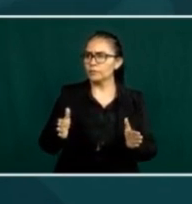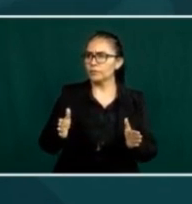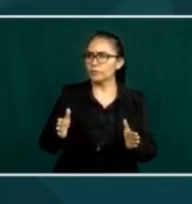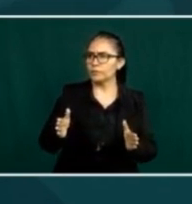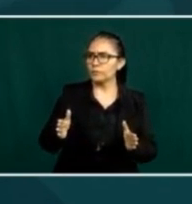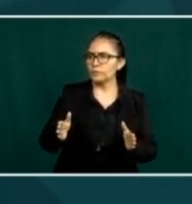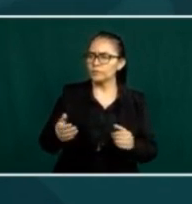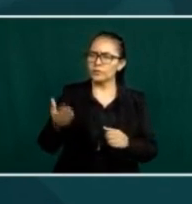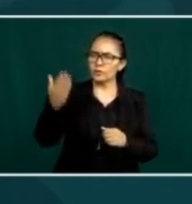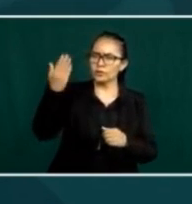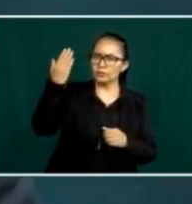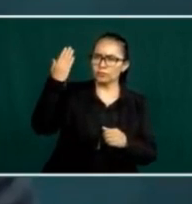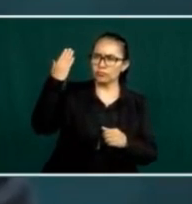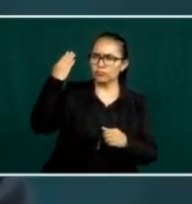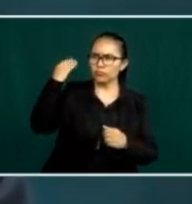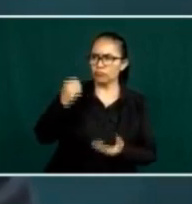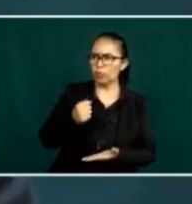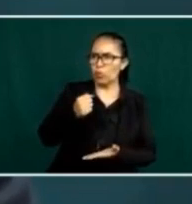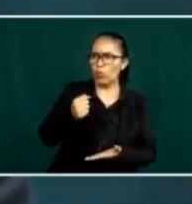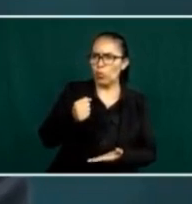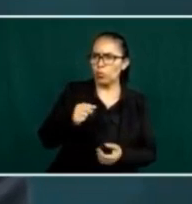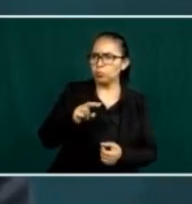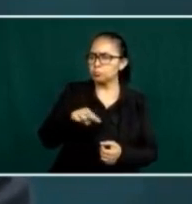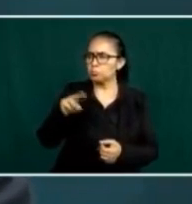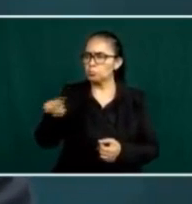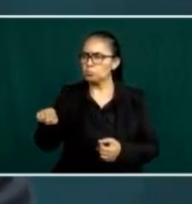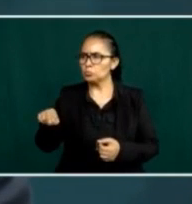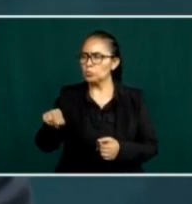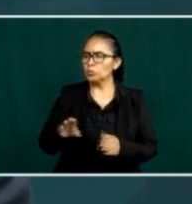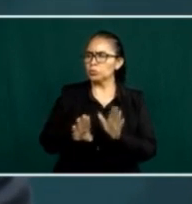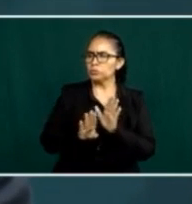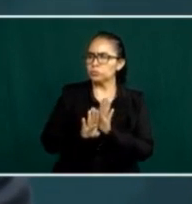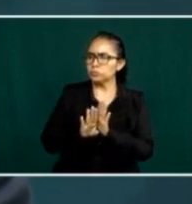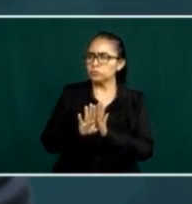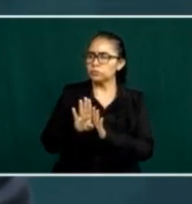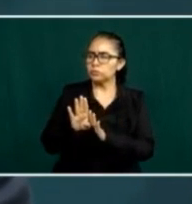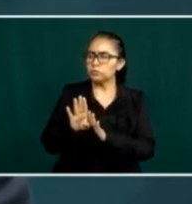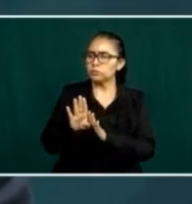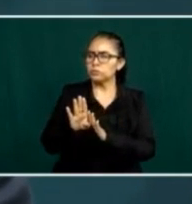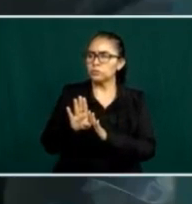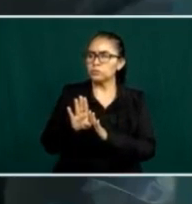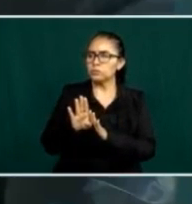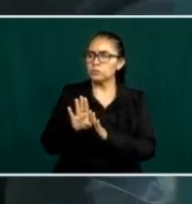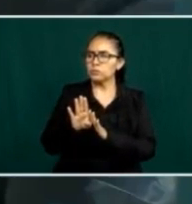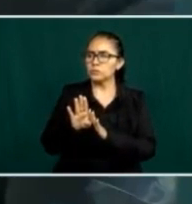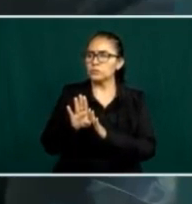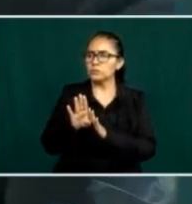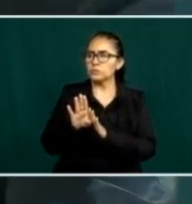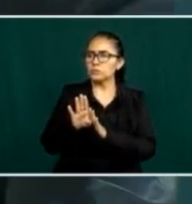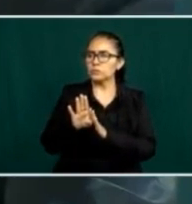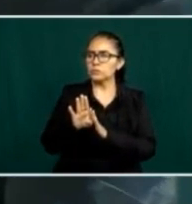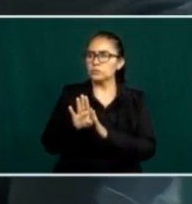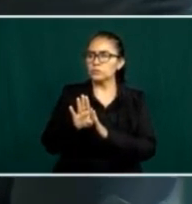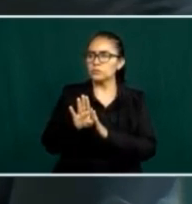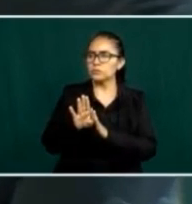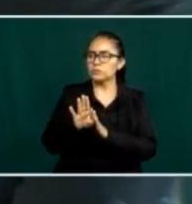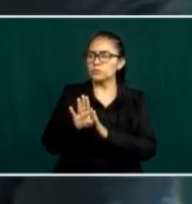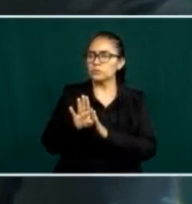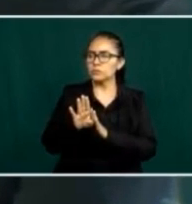During the during the neoliberal period, we